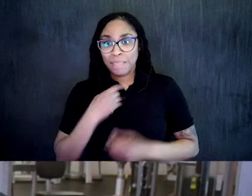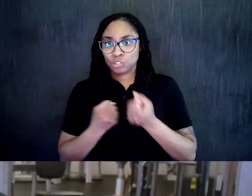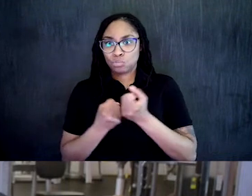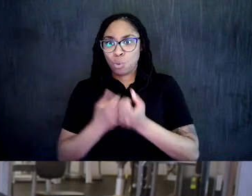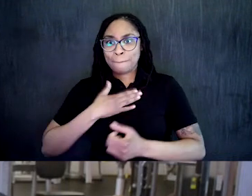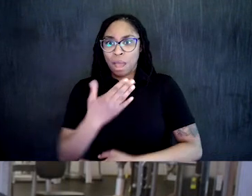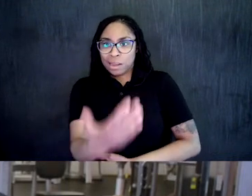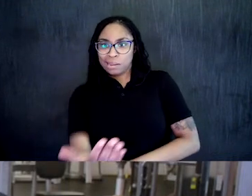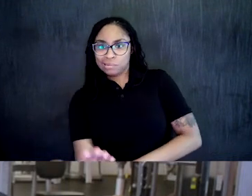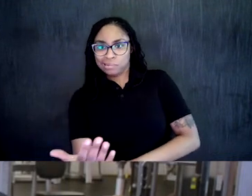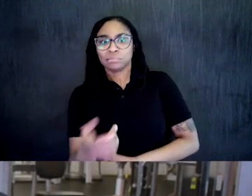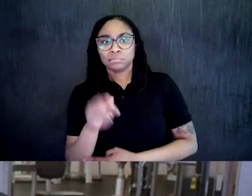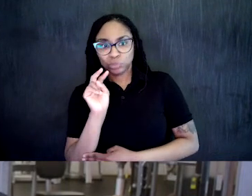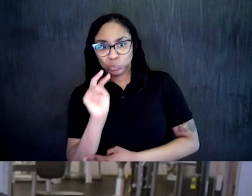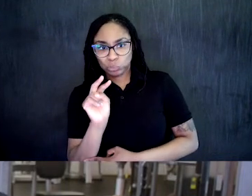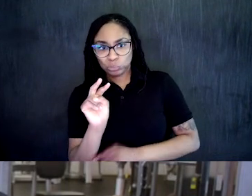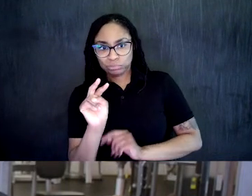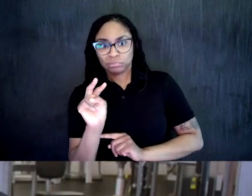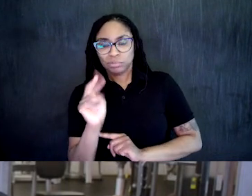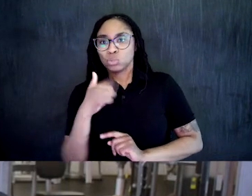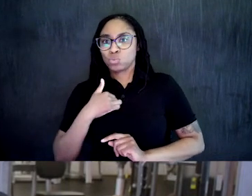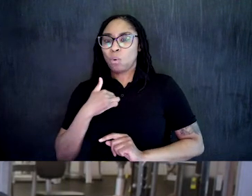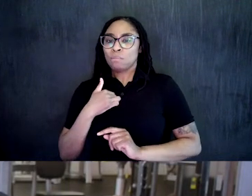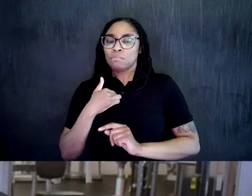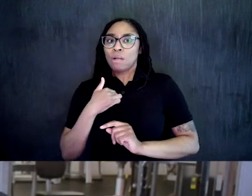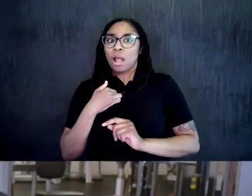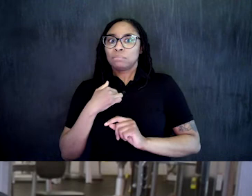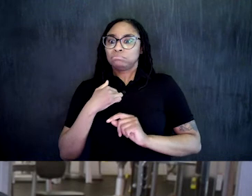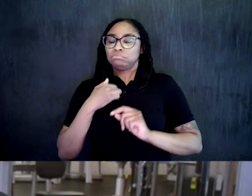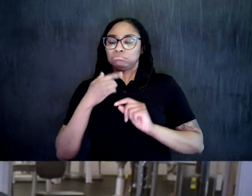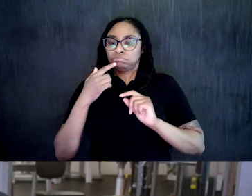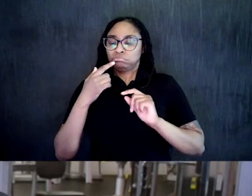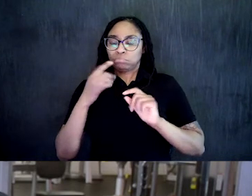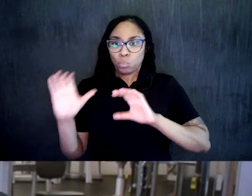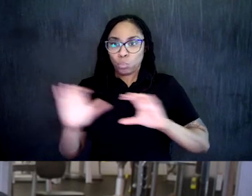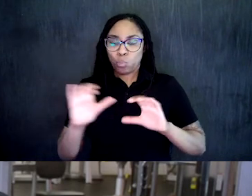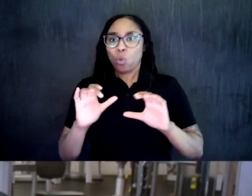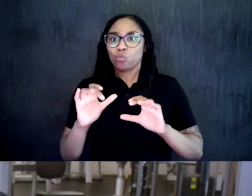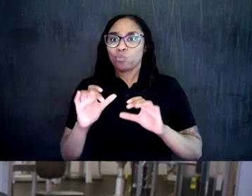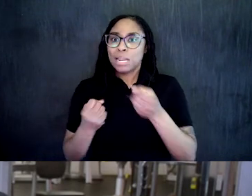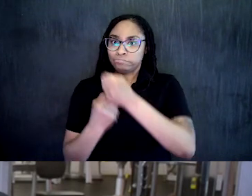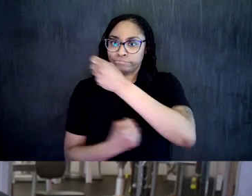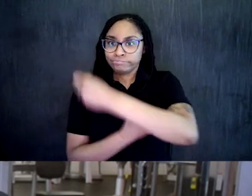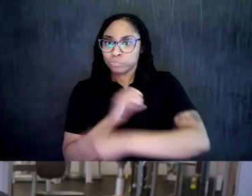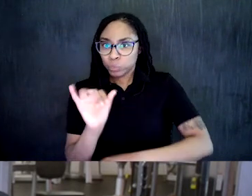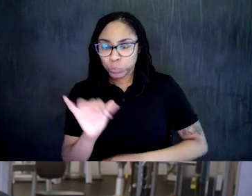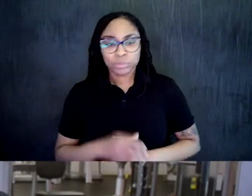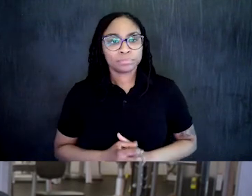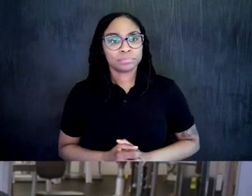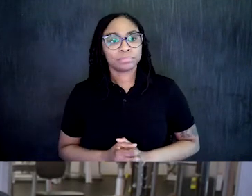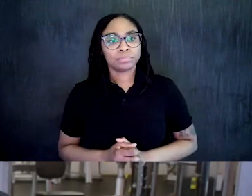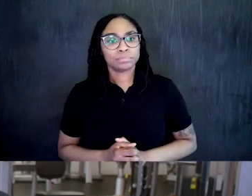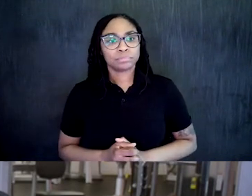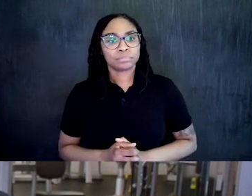make sure we're getting that calf in. Remind them to breathe, right? Make sure that they're keeping those muscles nice and relaxed the whole way. All